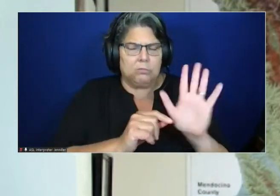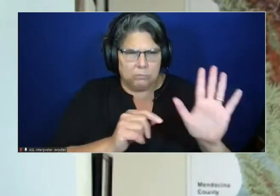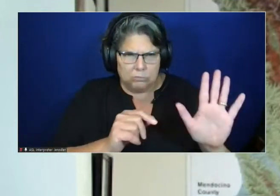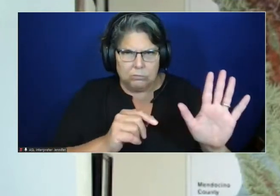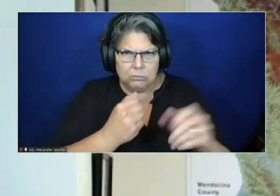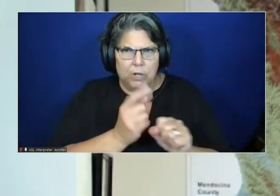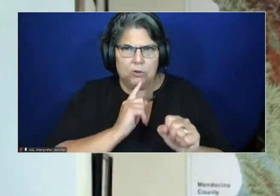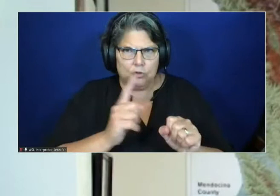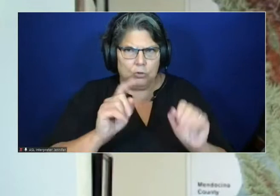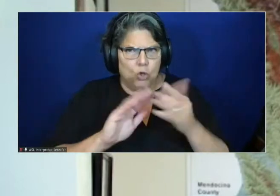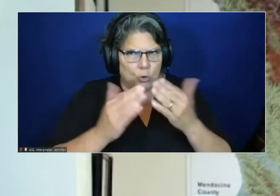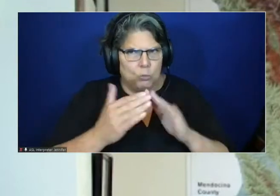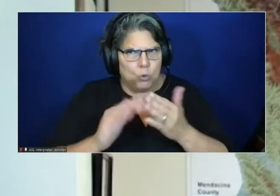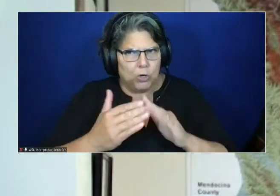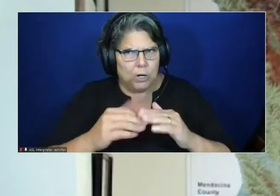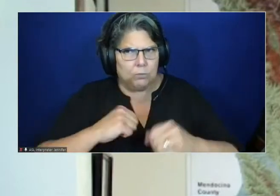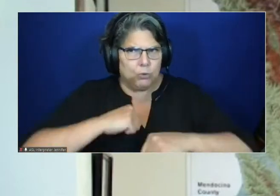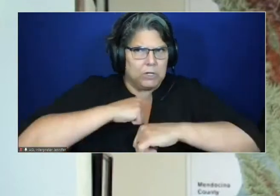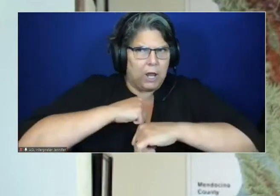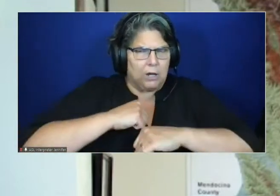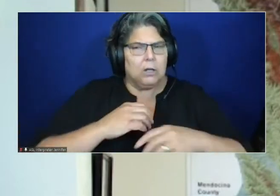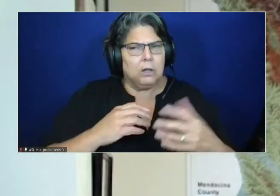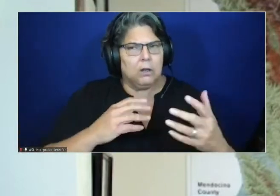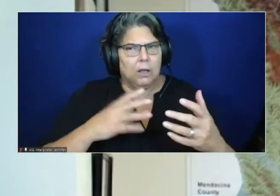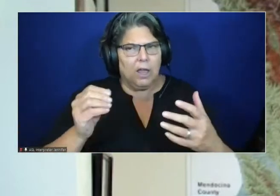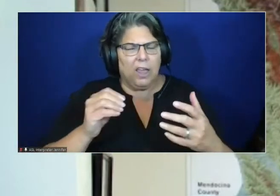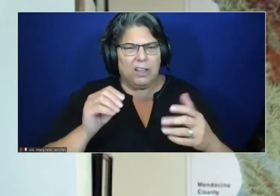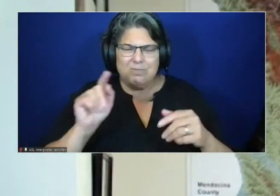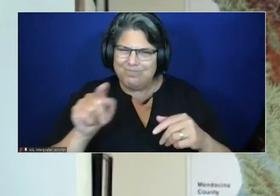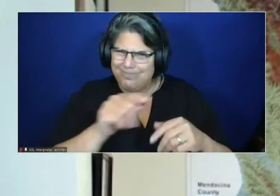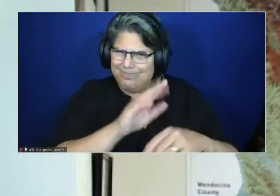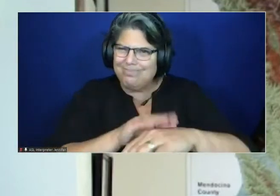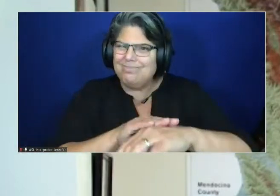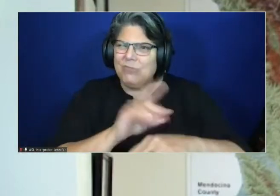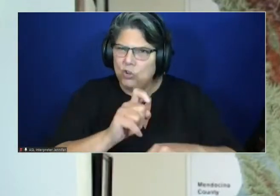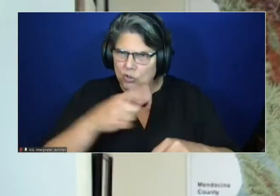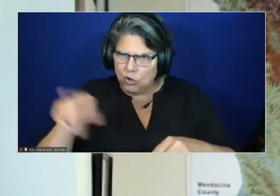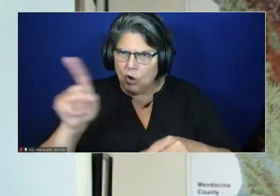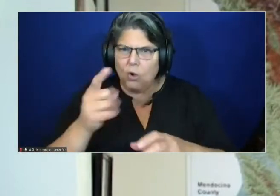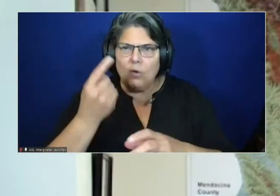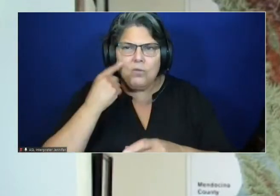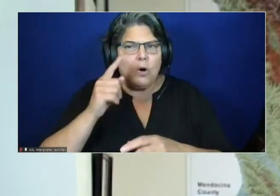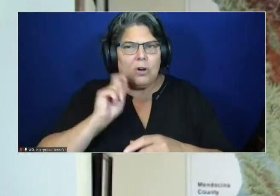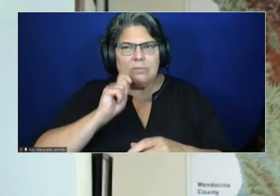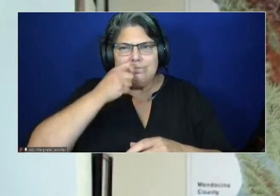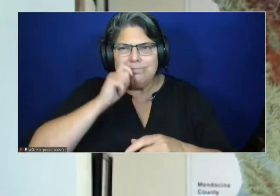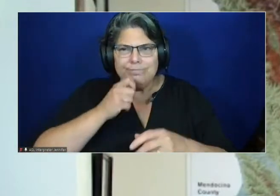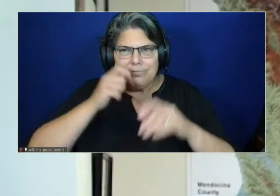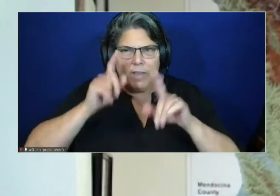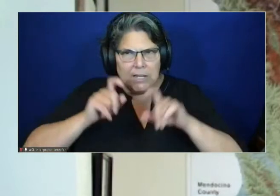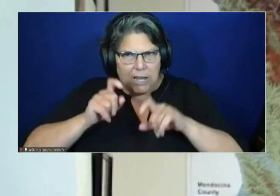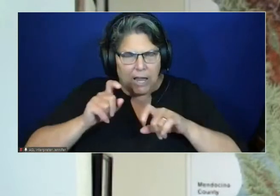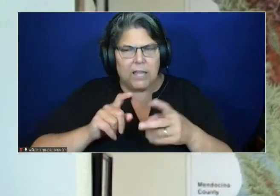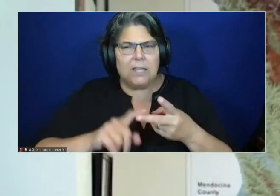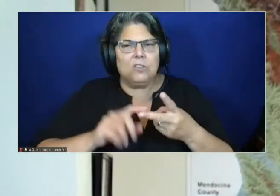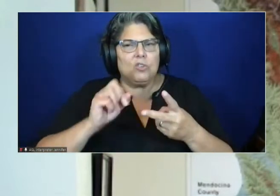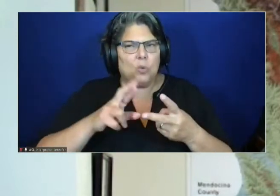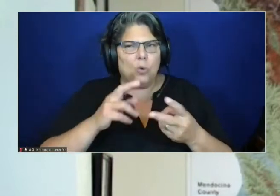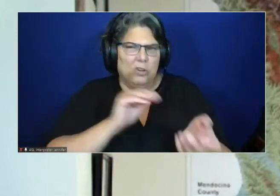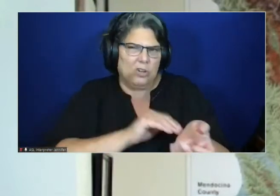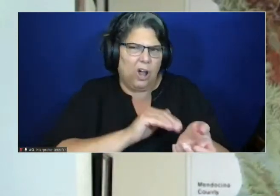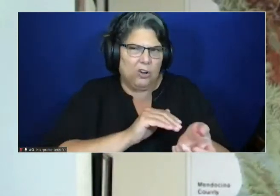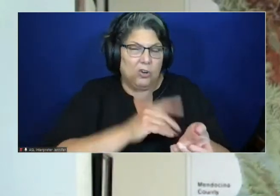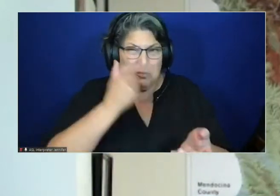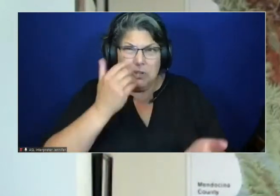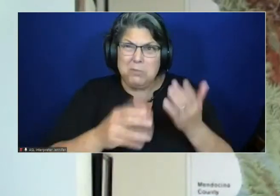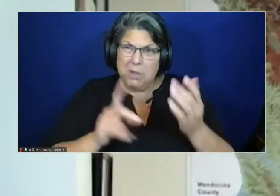is protected and that they should get checked either by a test or seeing their provider because they may have had close contact.